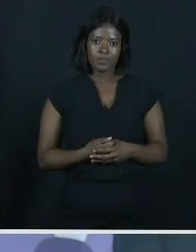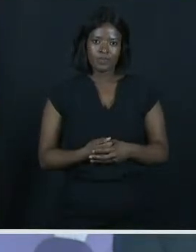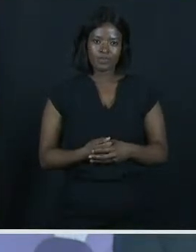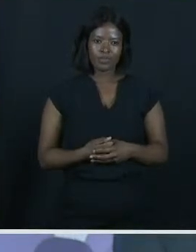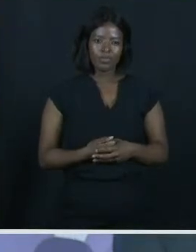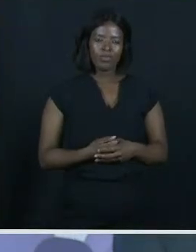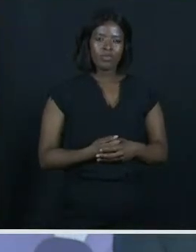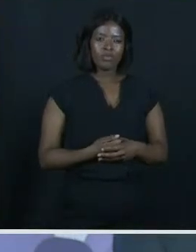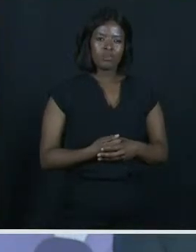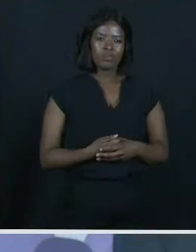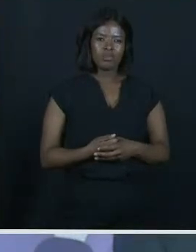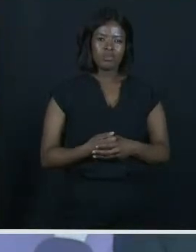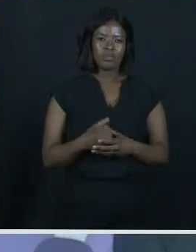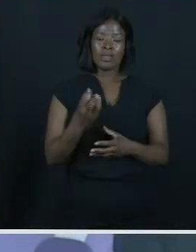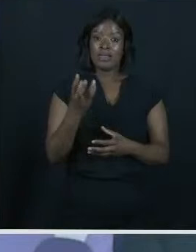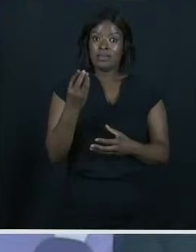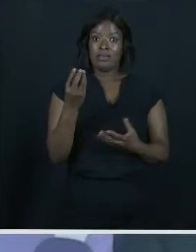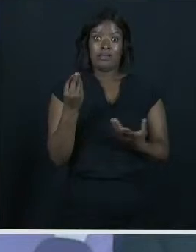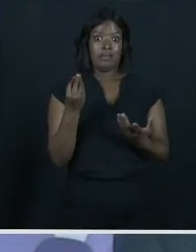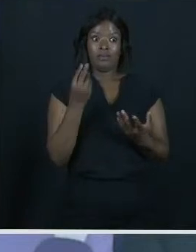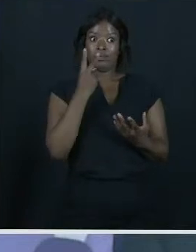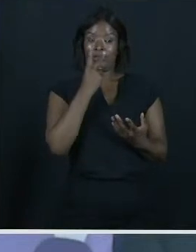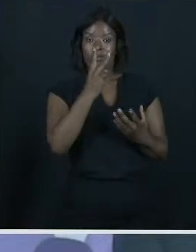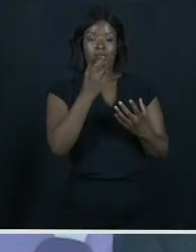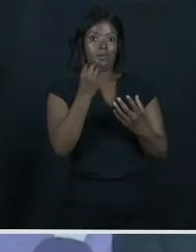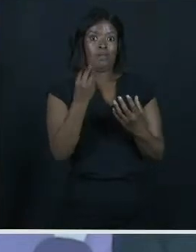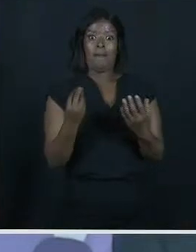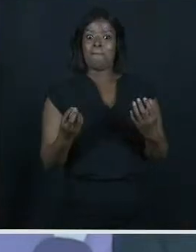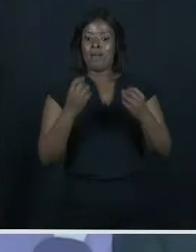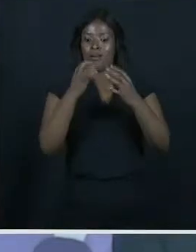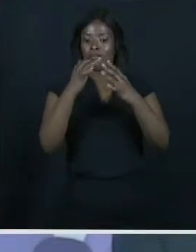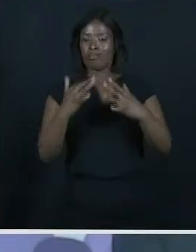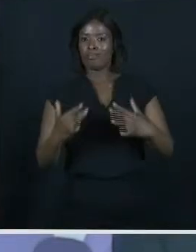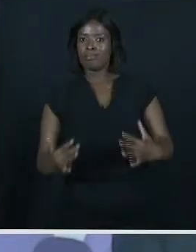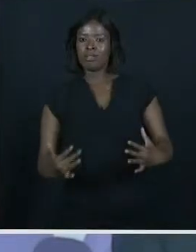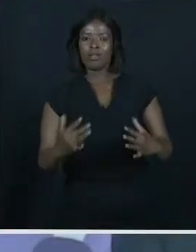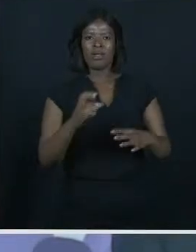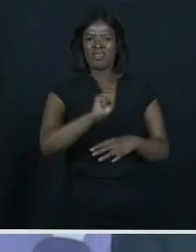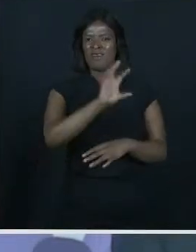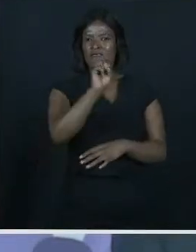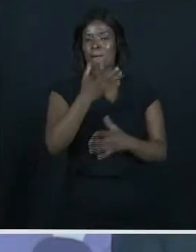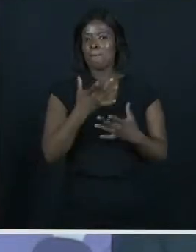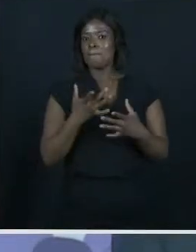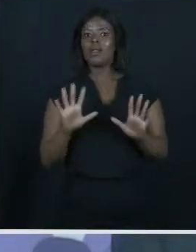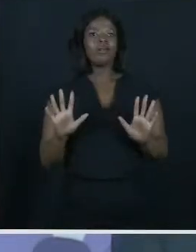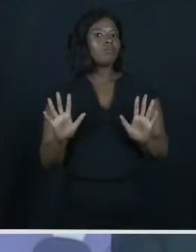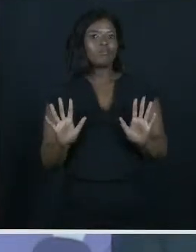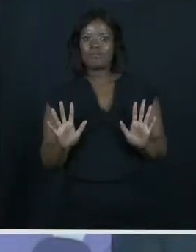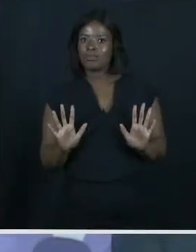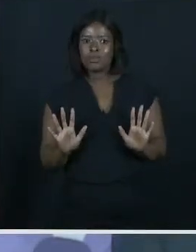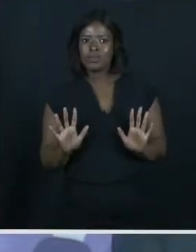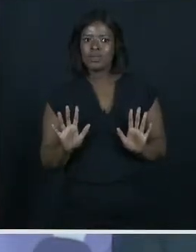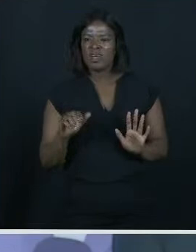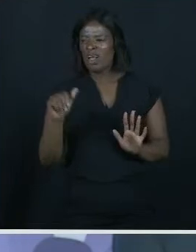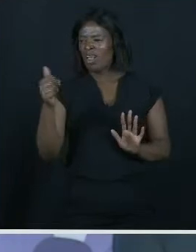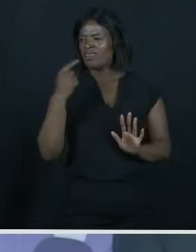We saw the statistics. And it's not just South Africa. It's somebody was telling me Namibia is much better.